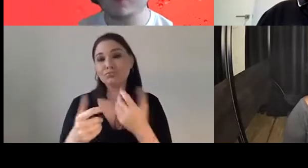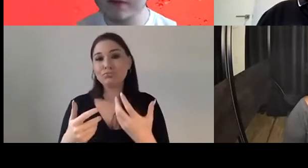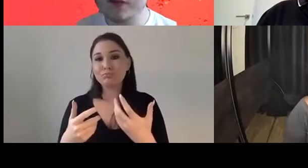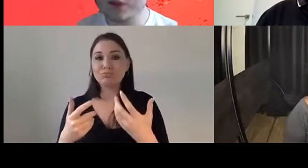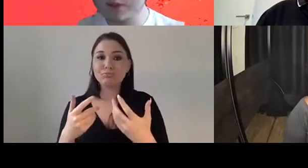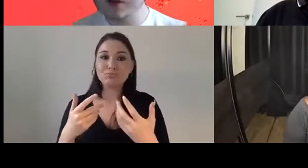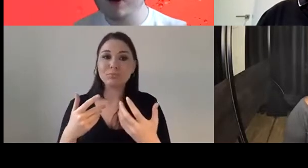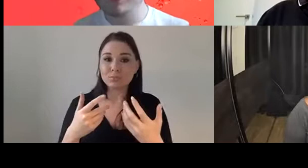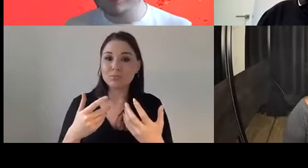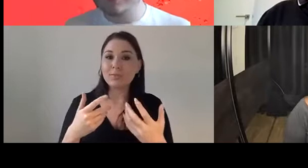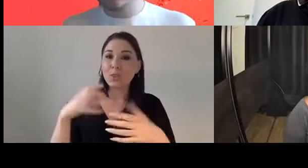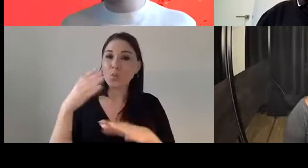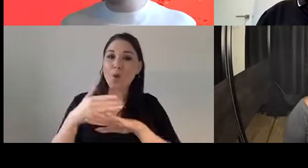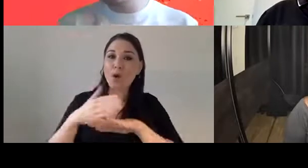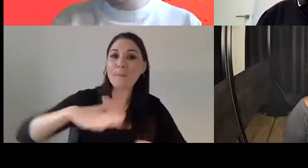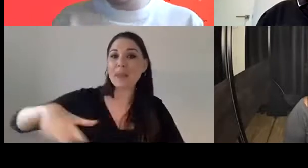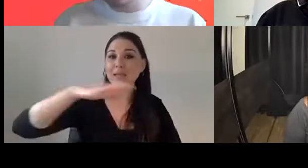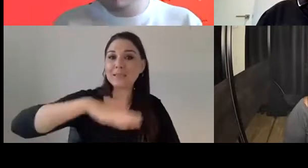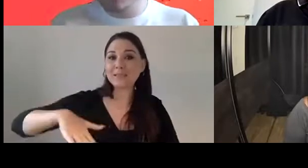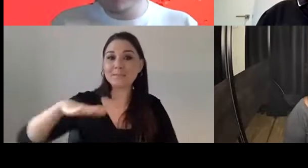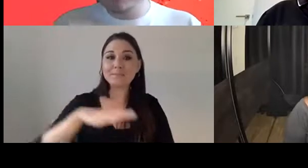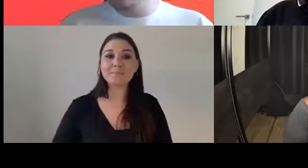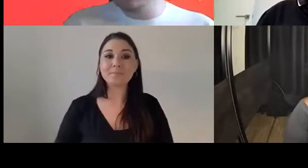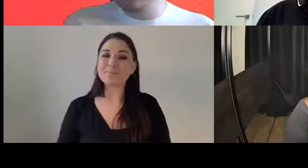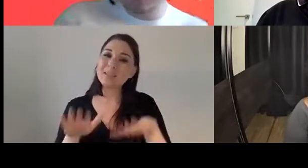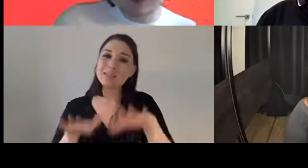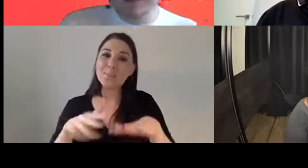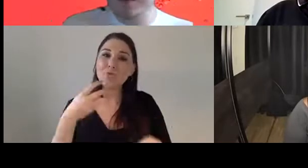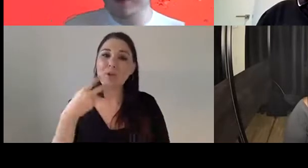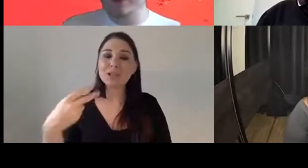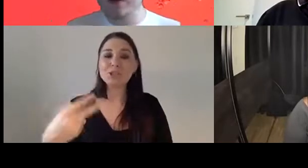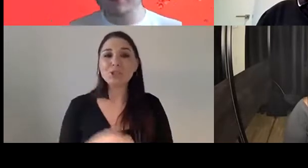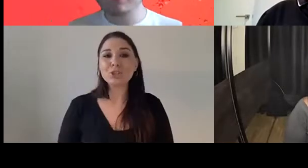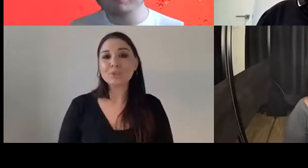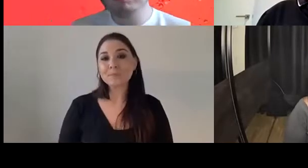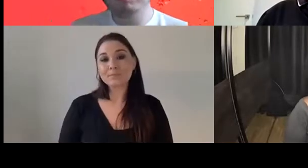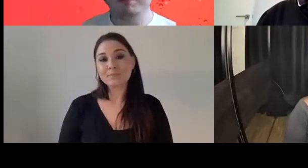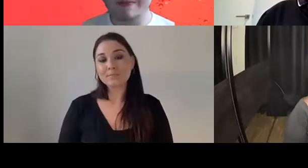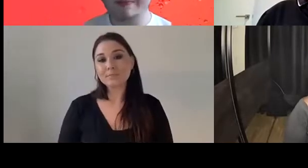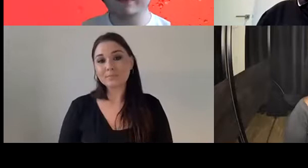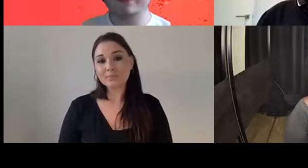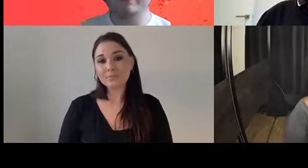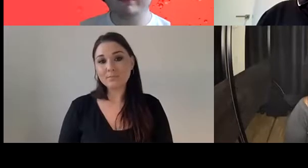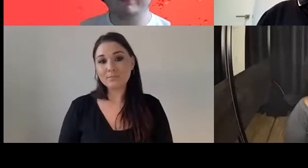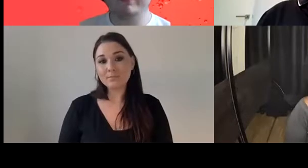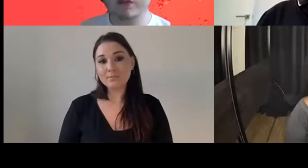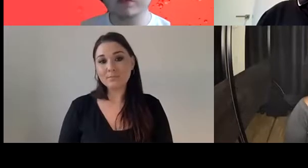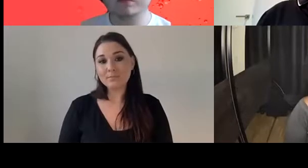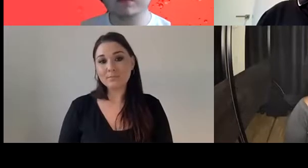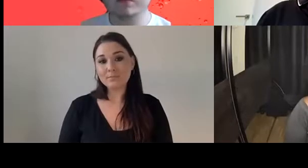I think we have had some similar answers as again, but just to sort of reopen that one again for anybody else. So I think